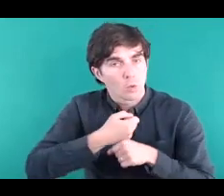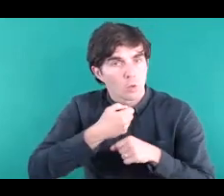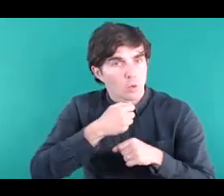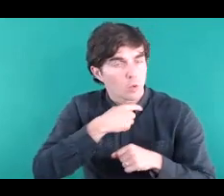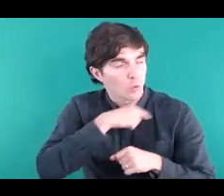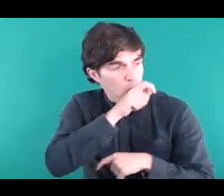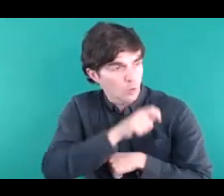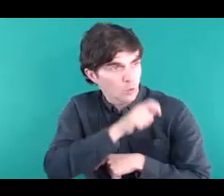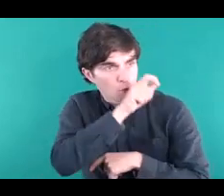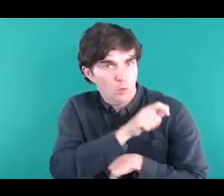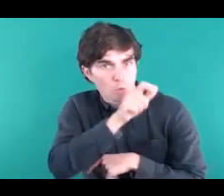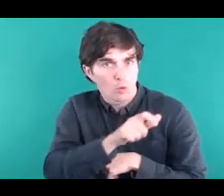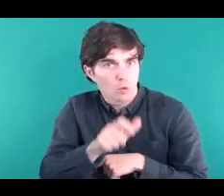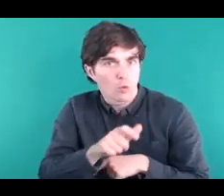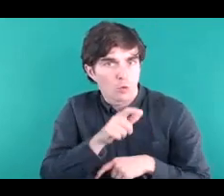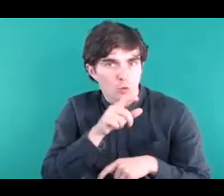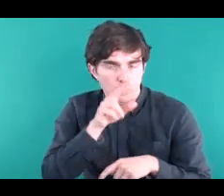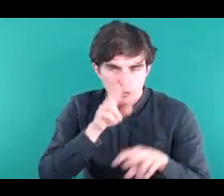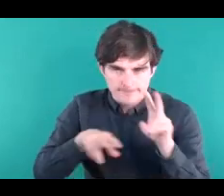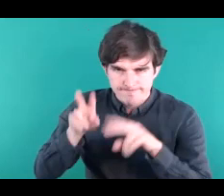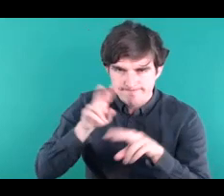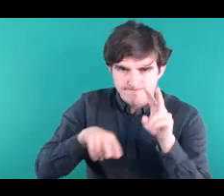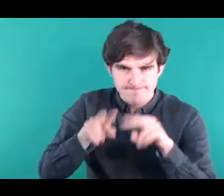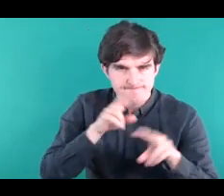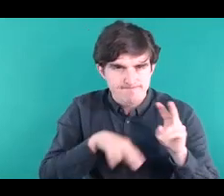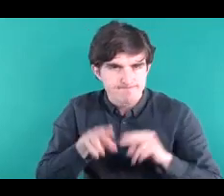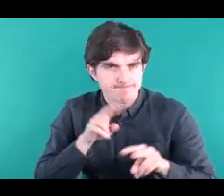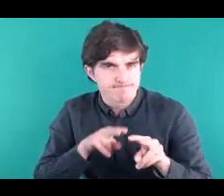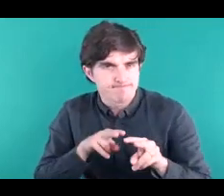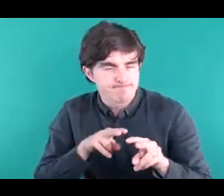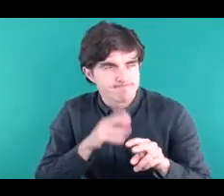where still like negotiation of